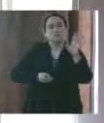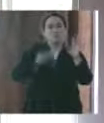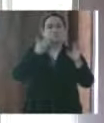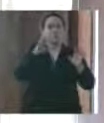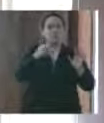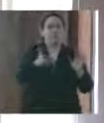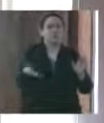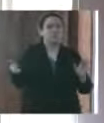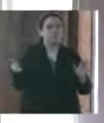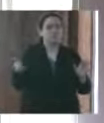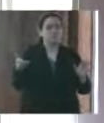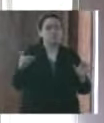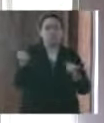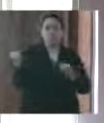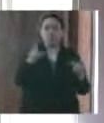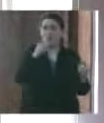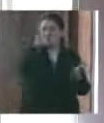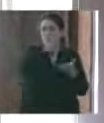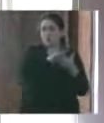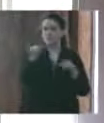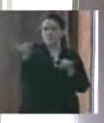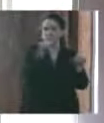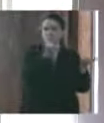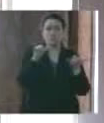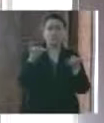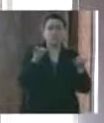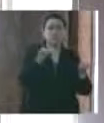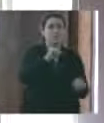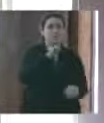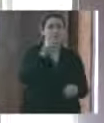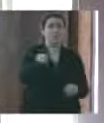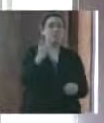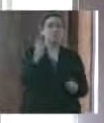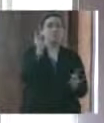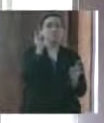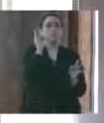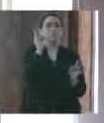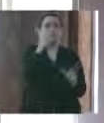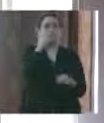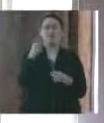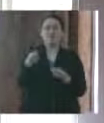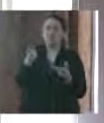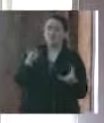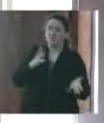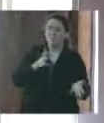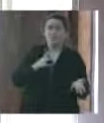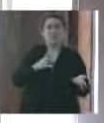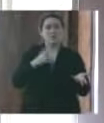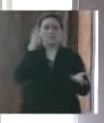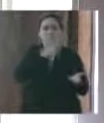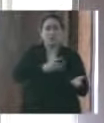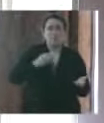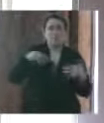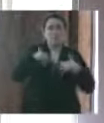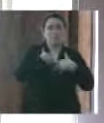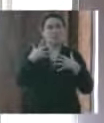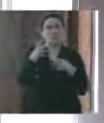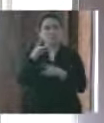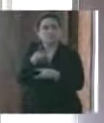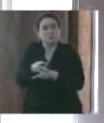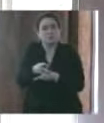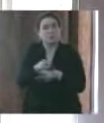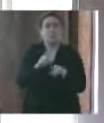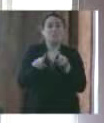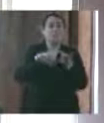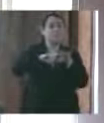be a tragedy not only because of the appalling loss of these beautiful animals, but also because it would pose a threat